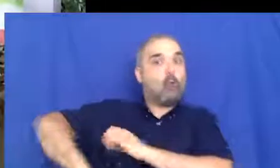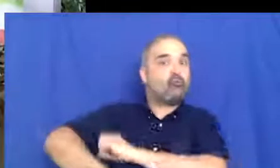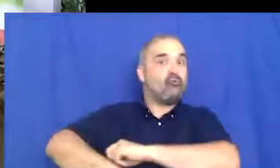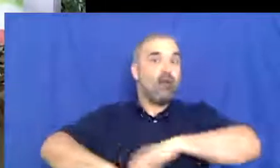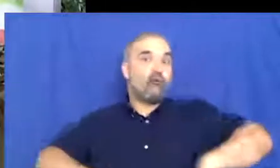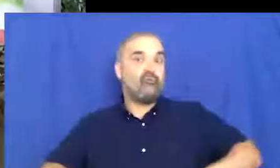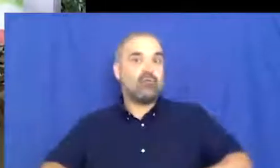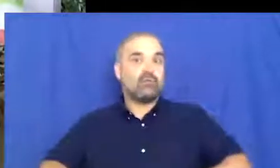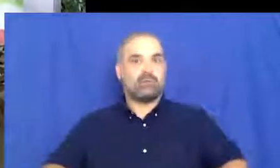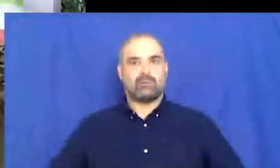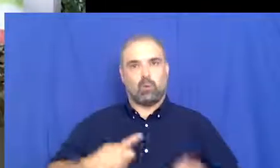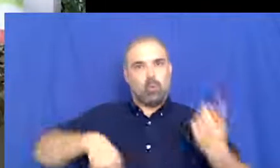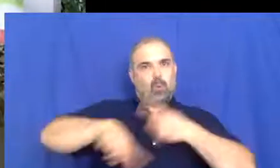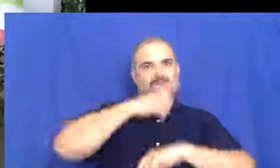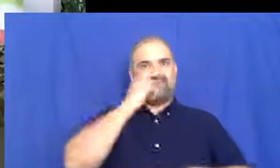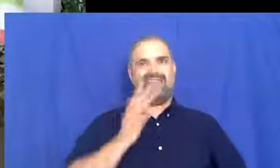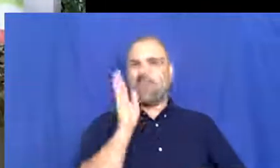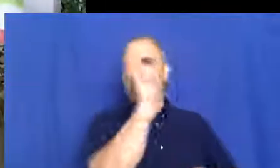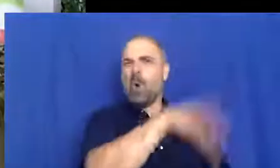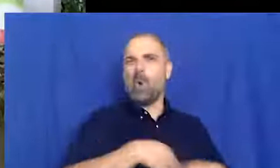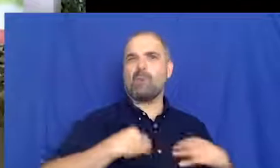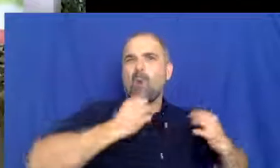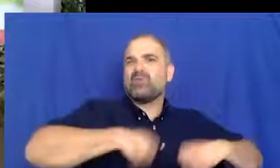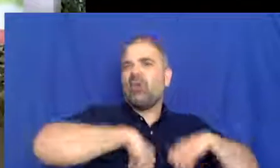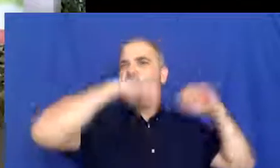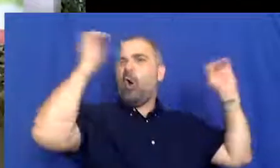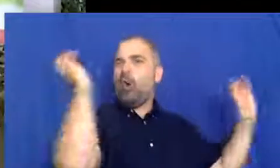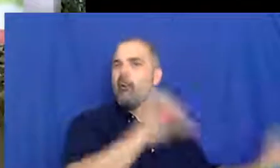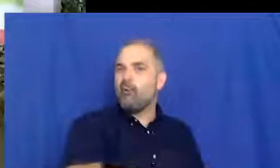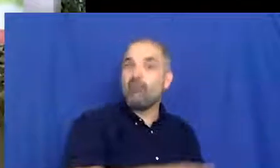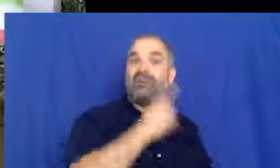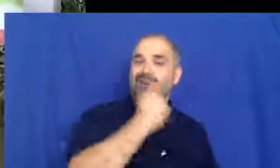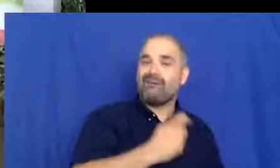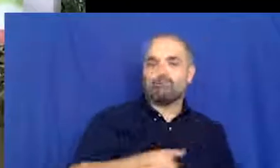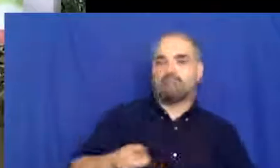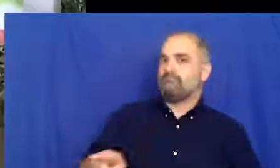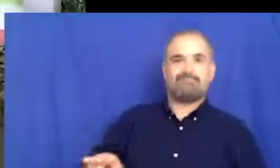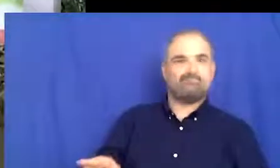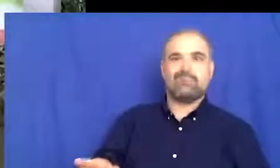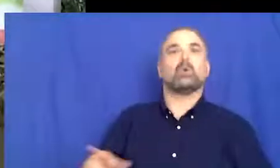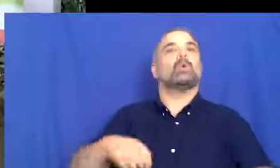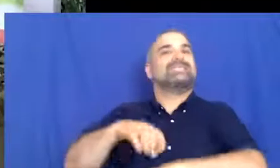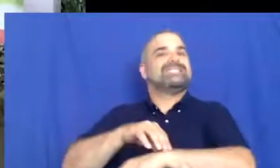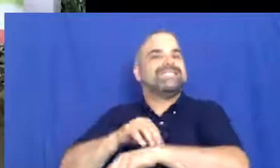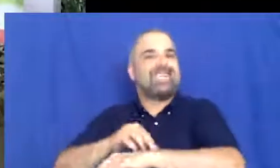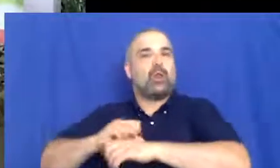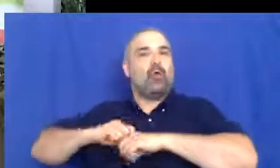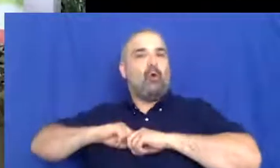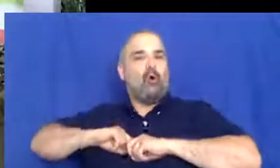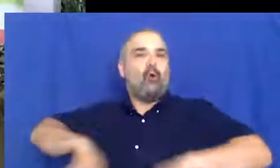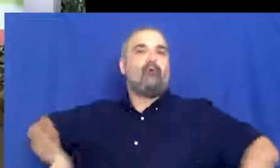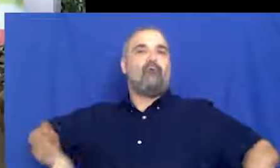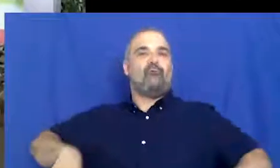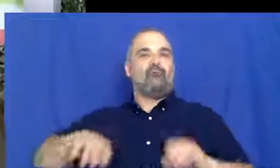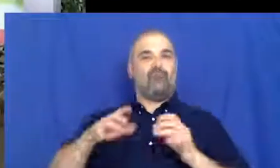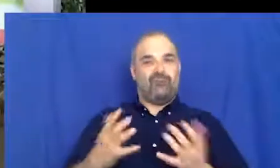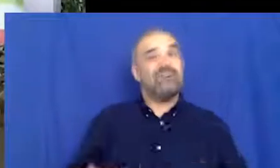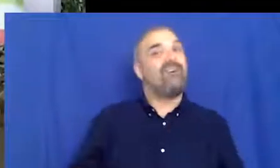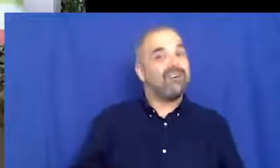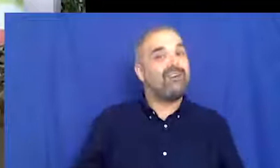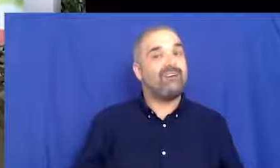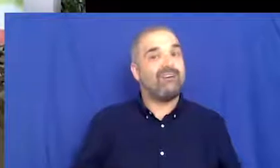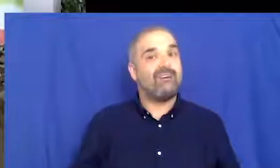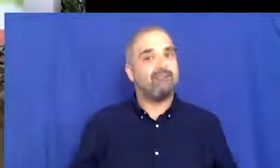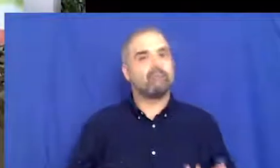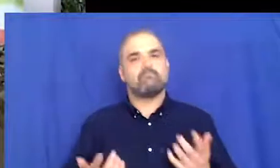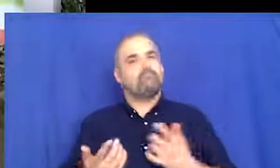they can't take their clothes off, but they can shed their skin and have this nice fresh skin underneath as they grow. So the way